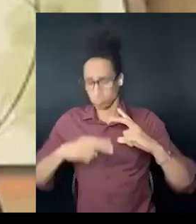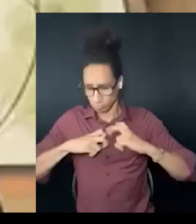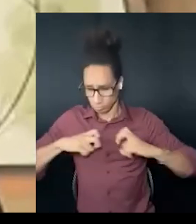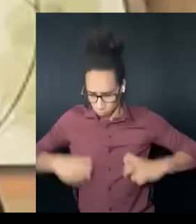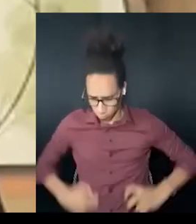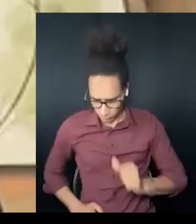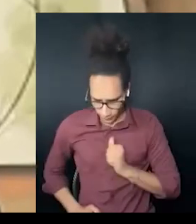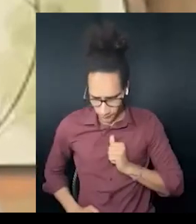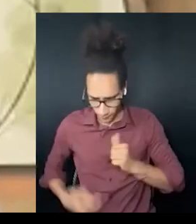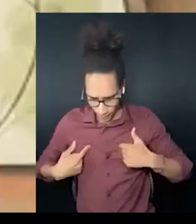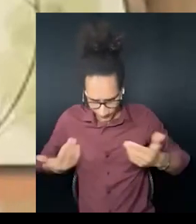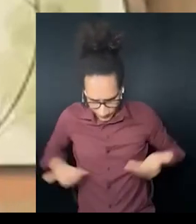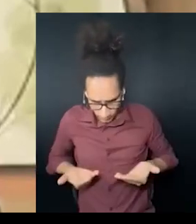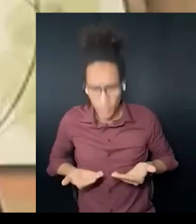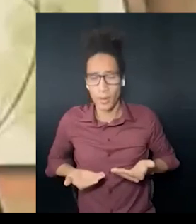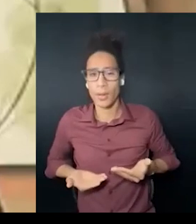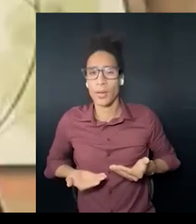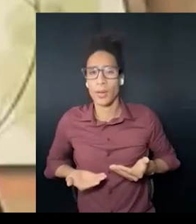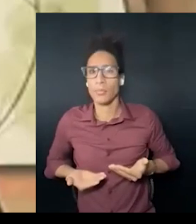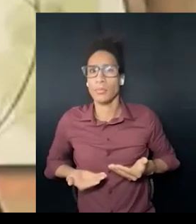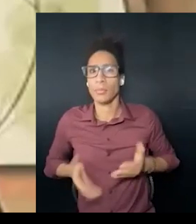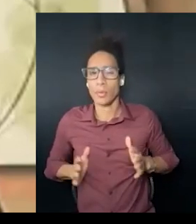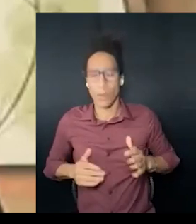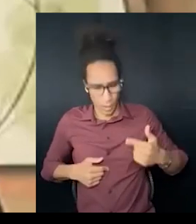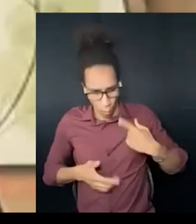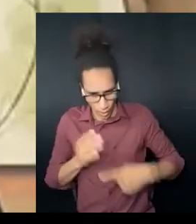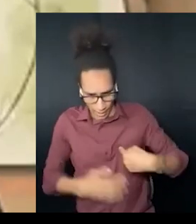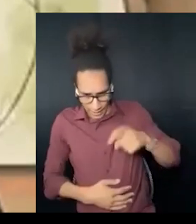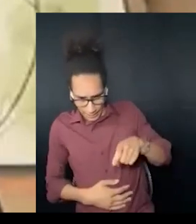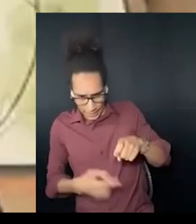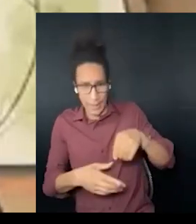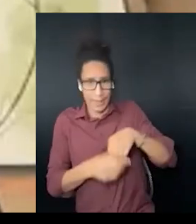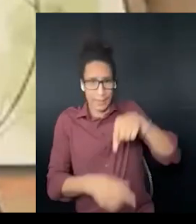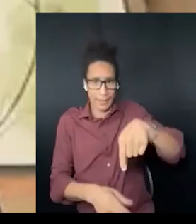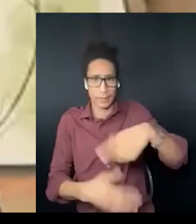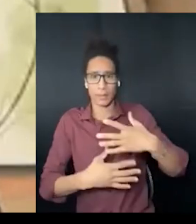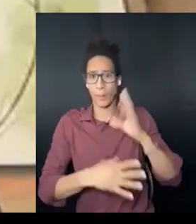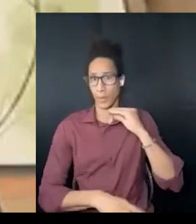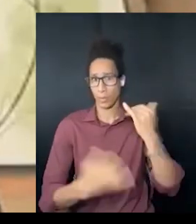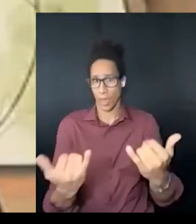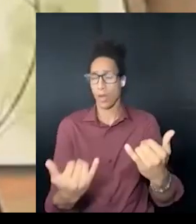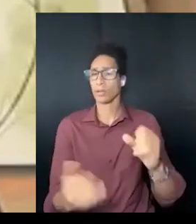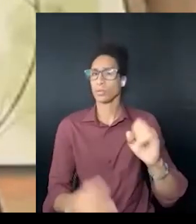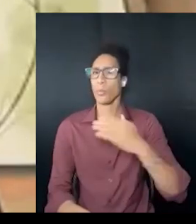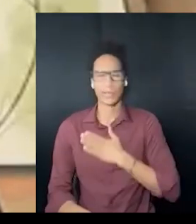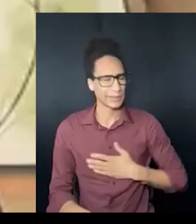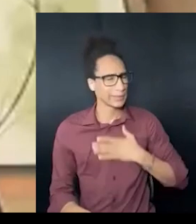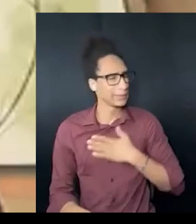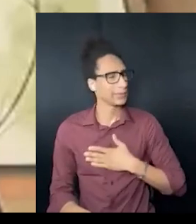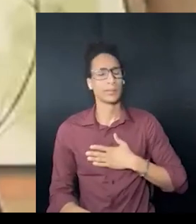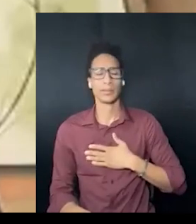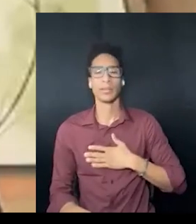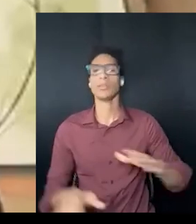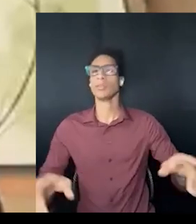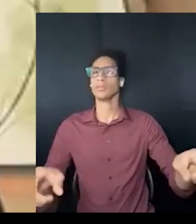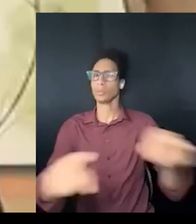We each know what we need as we are in this experience today. So breathe, inhale and exhale deeply.